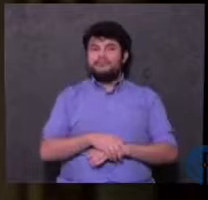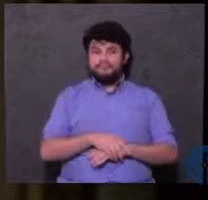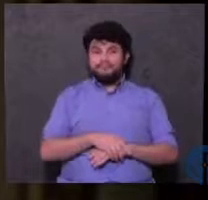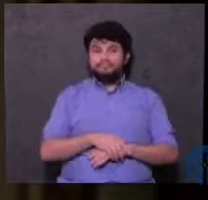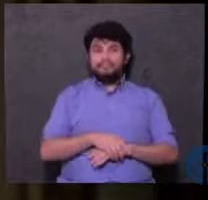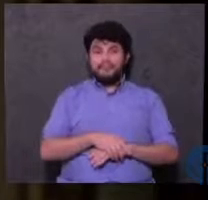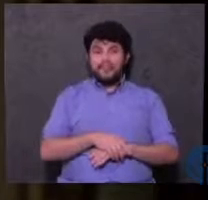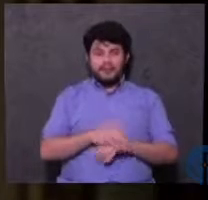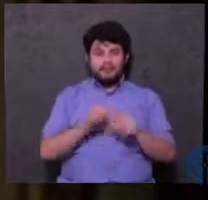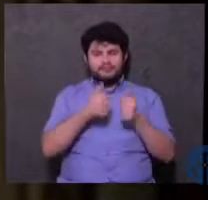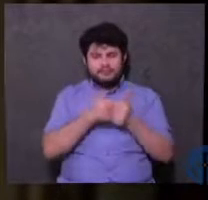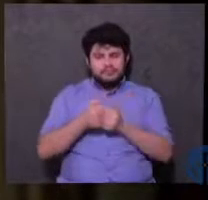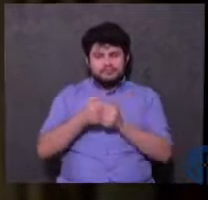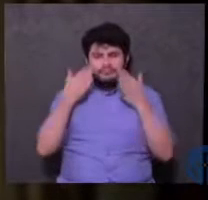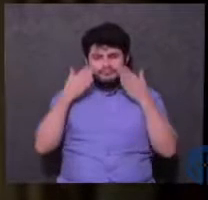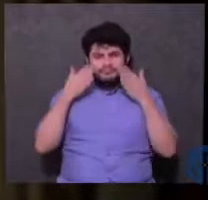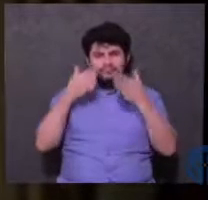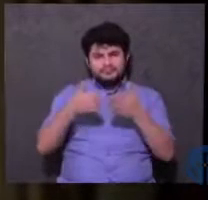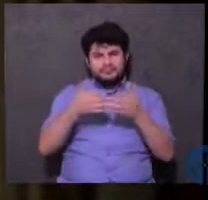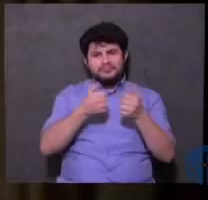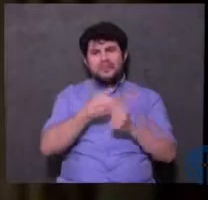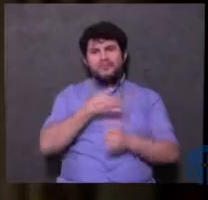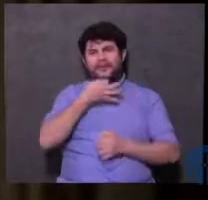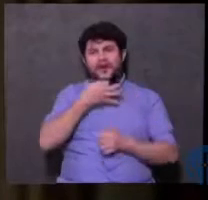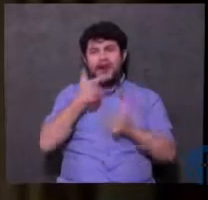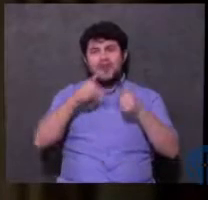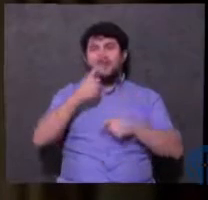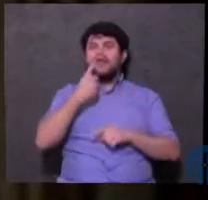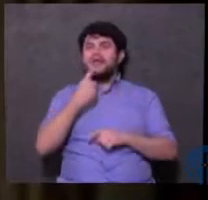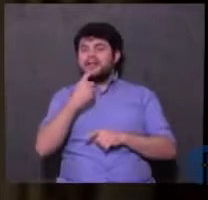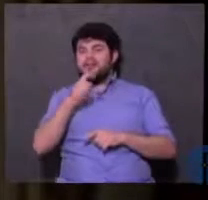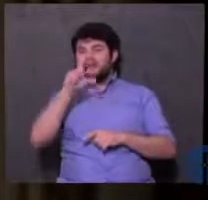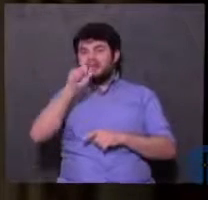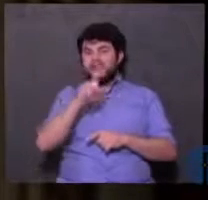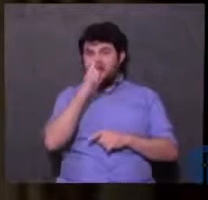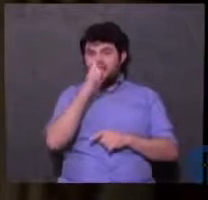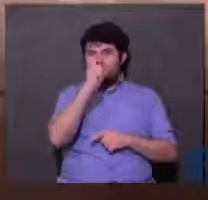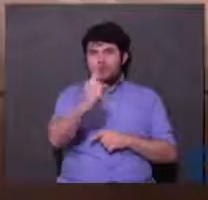Esta dezena será recitada em inglês e alemão.